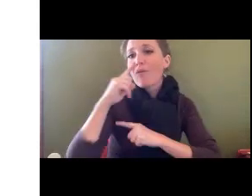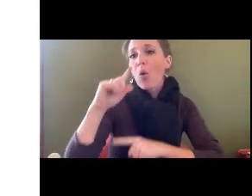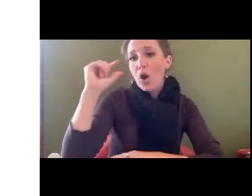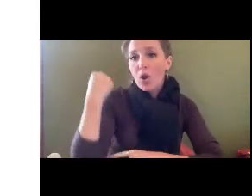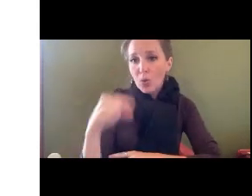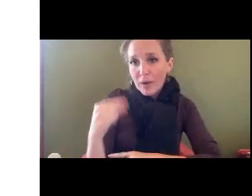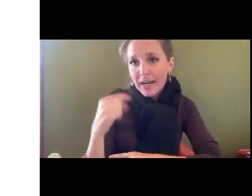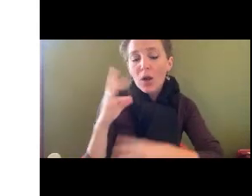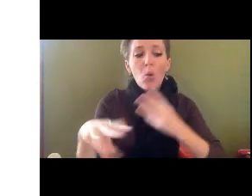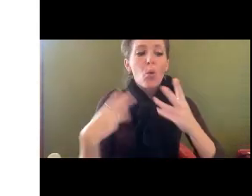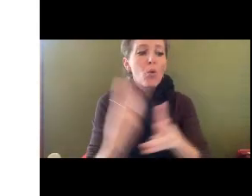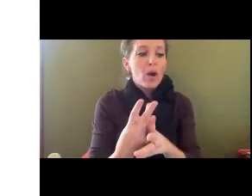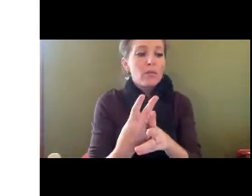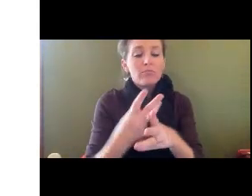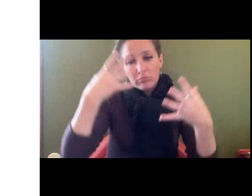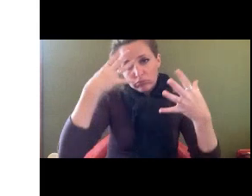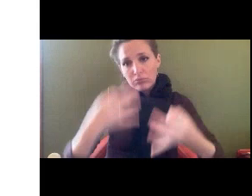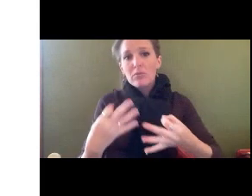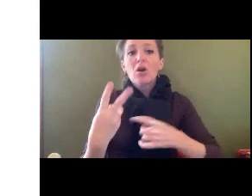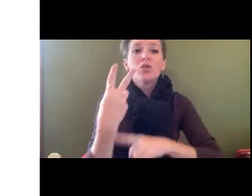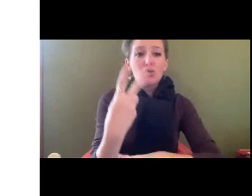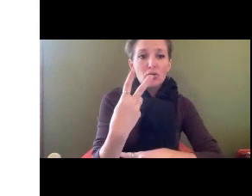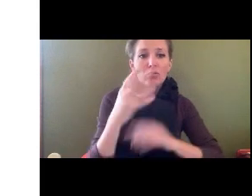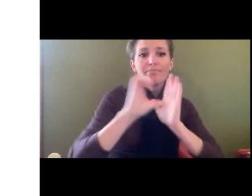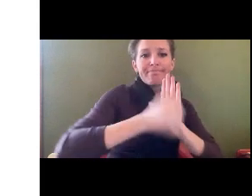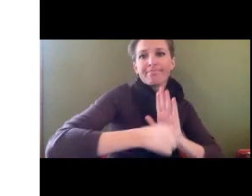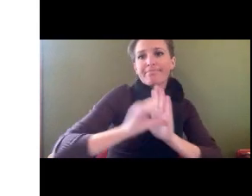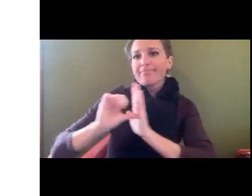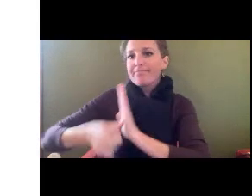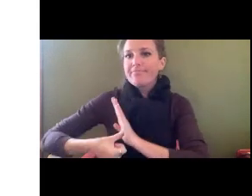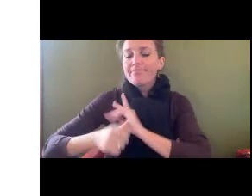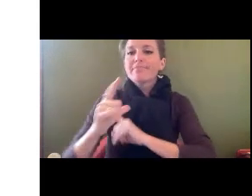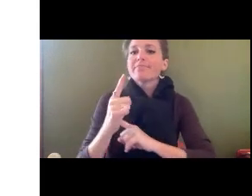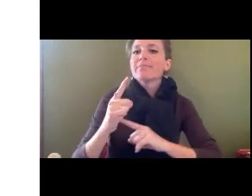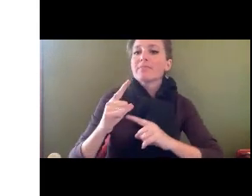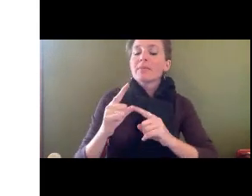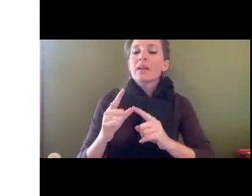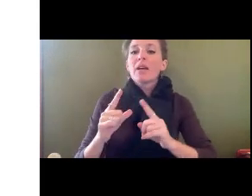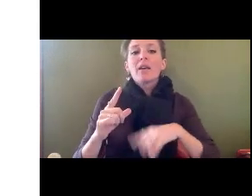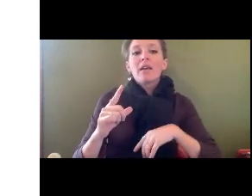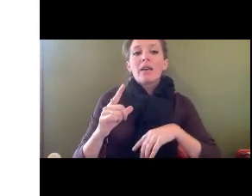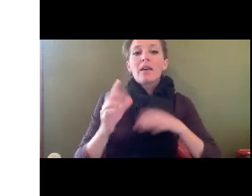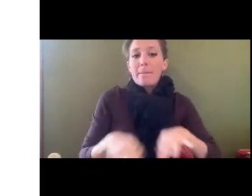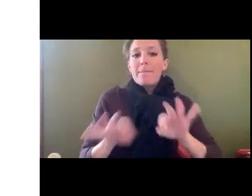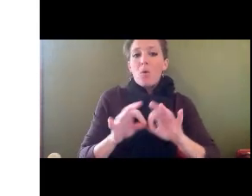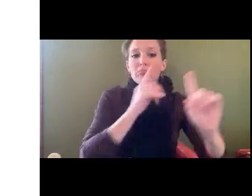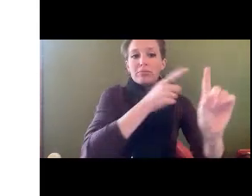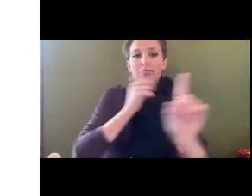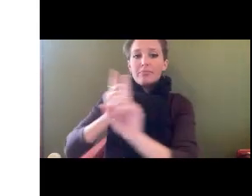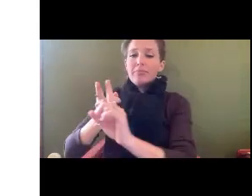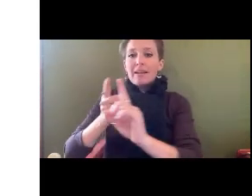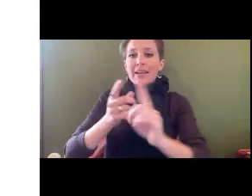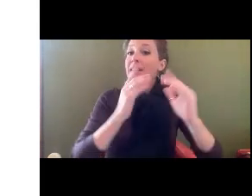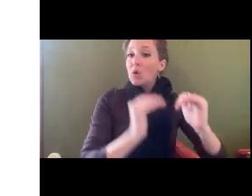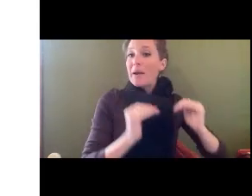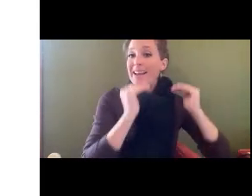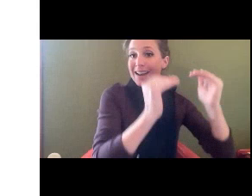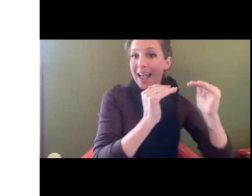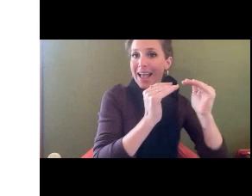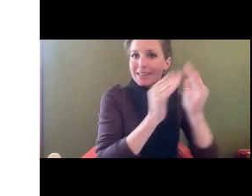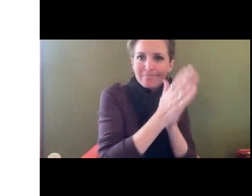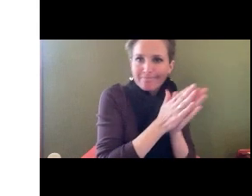focusing on two mutually reinforcing parallel pillars. The first is to enhance ambition, and this means to get countries